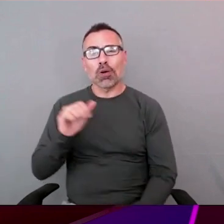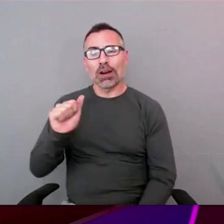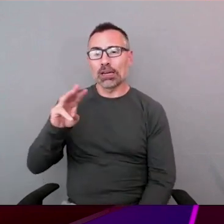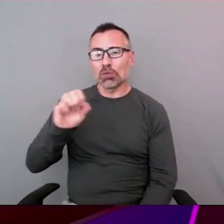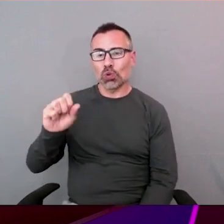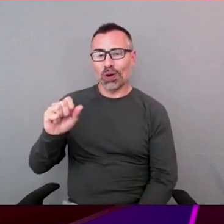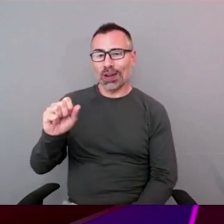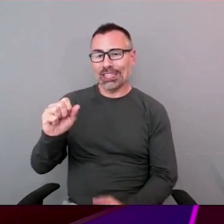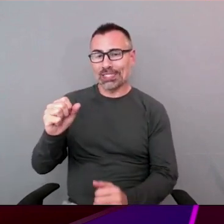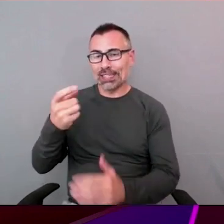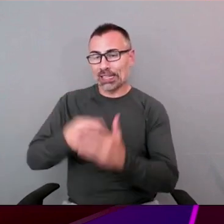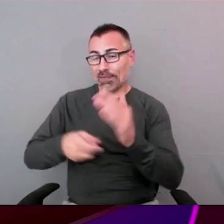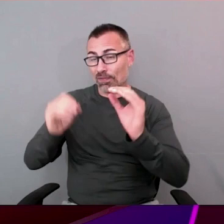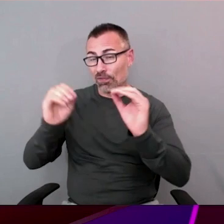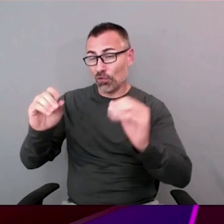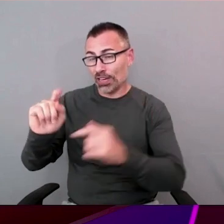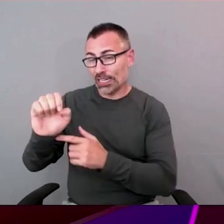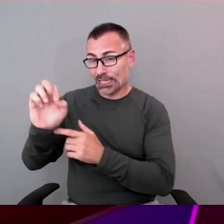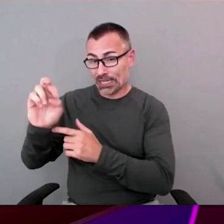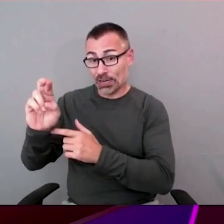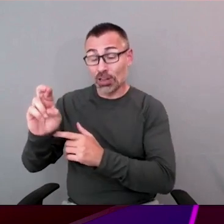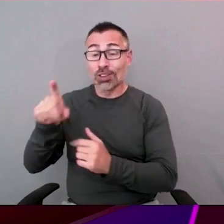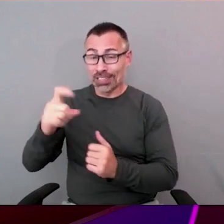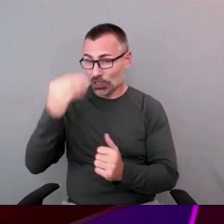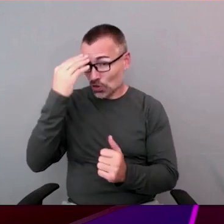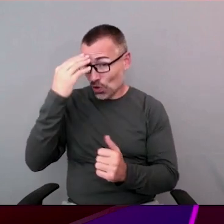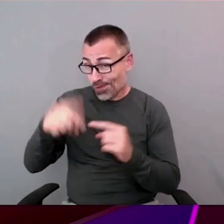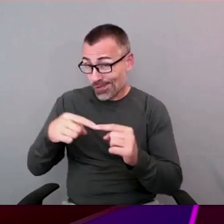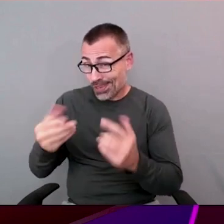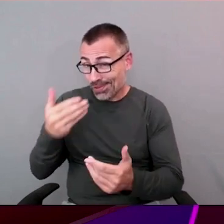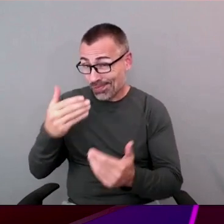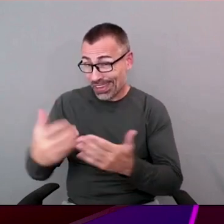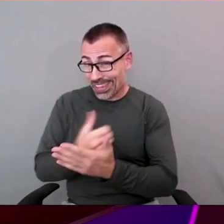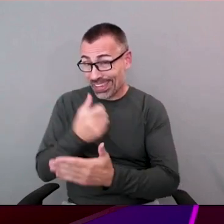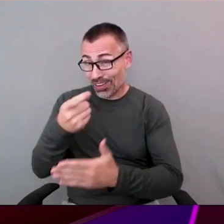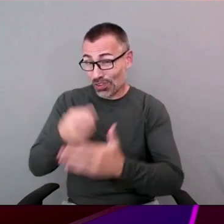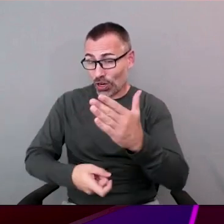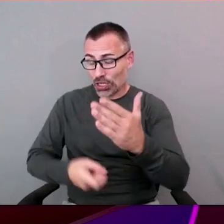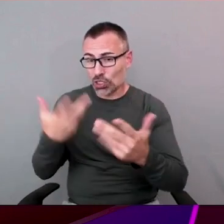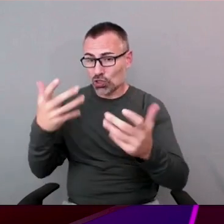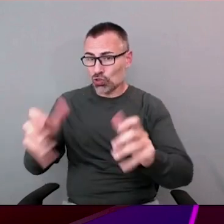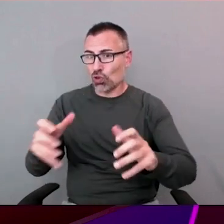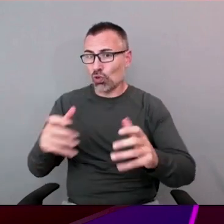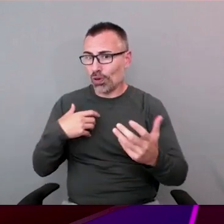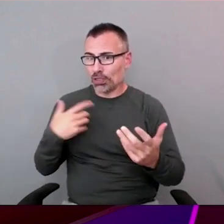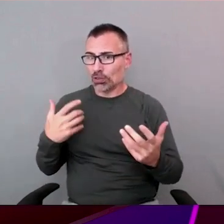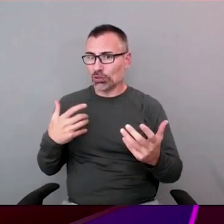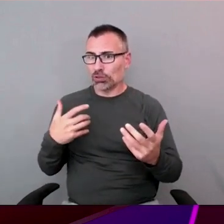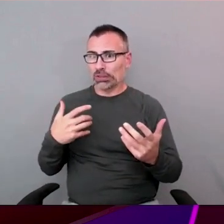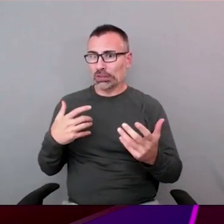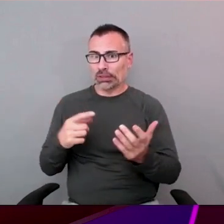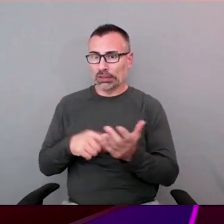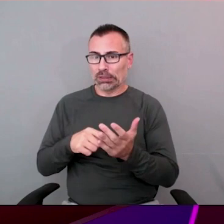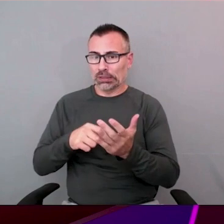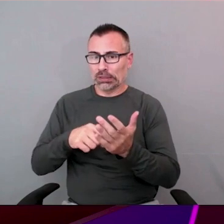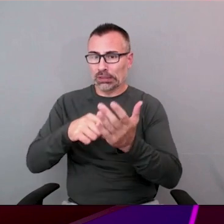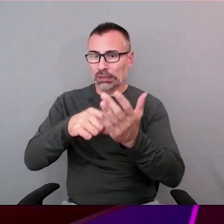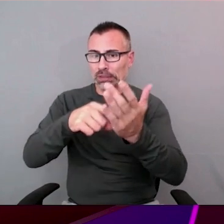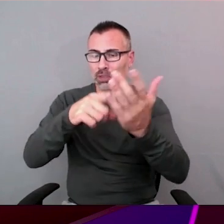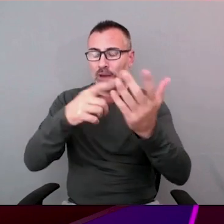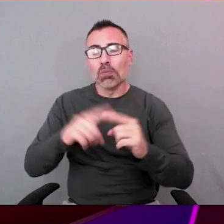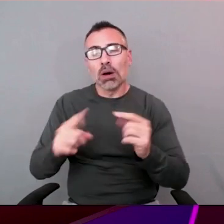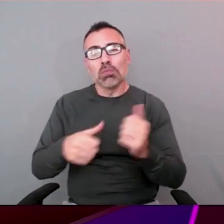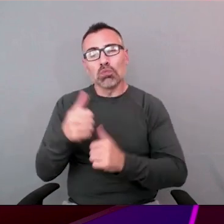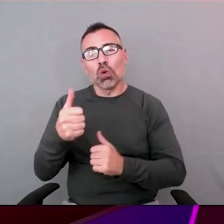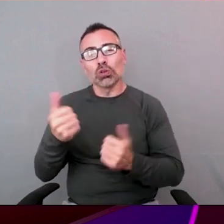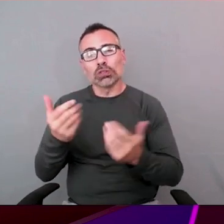you may start incurring charges to ensure that you're not breaking the bank in your studies, but most of our major services covered in this